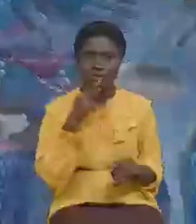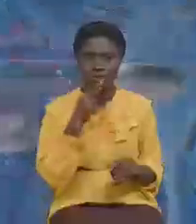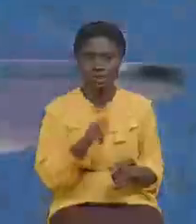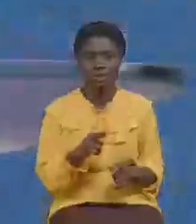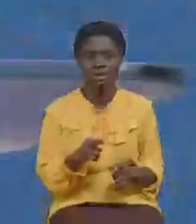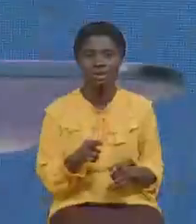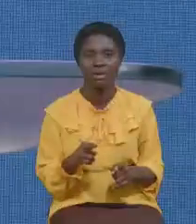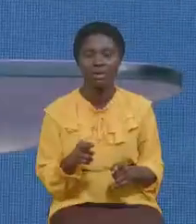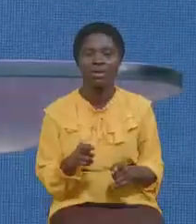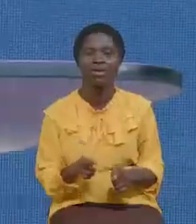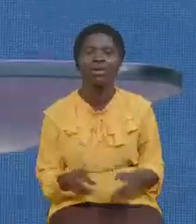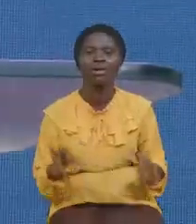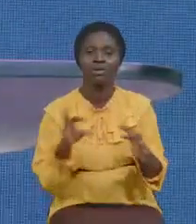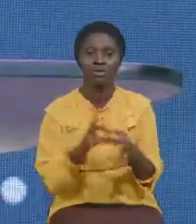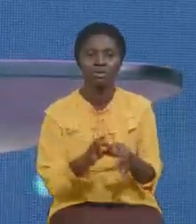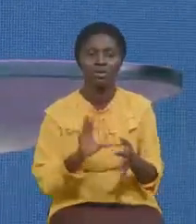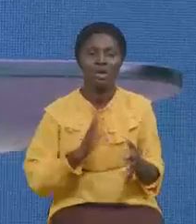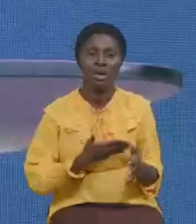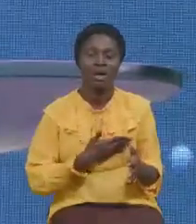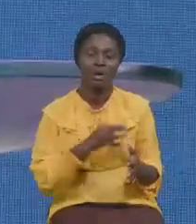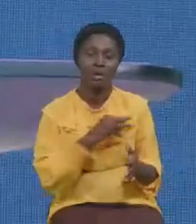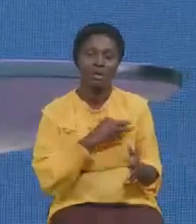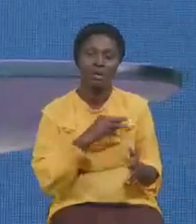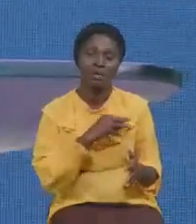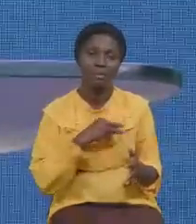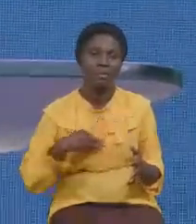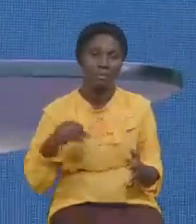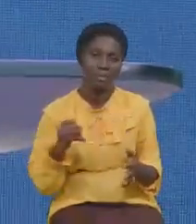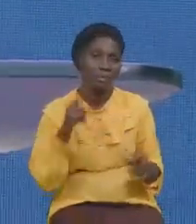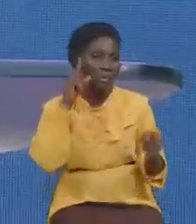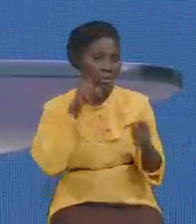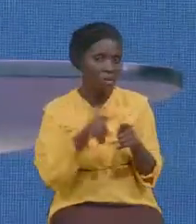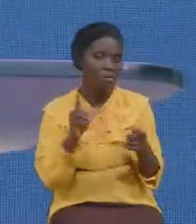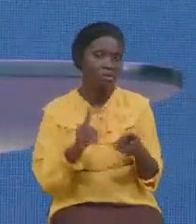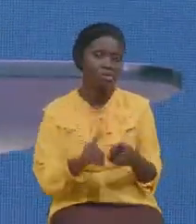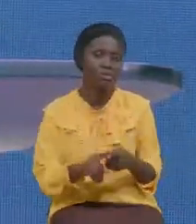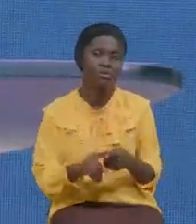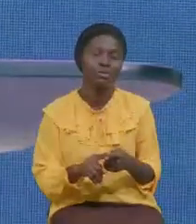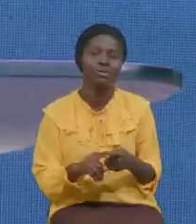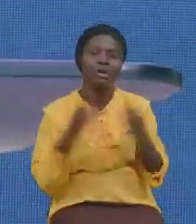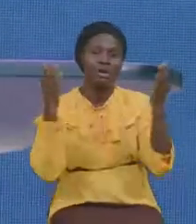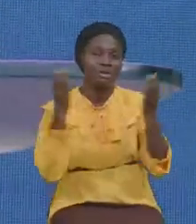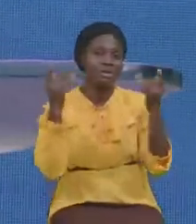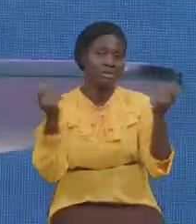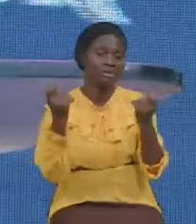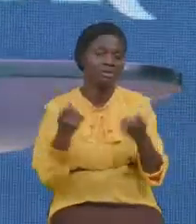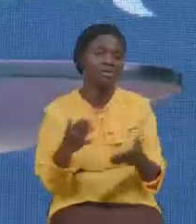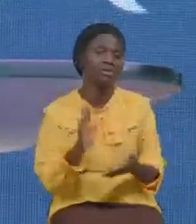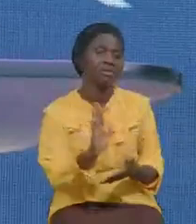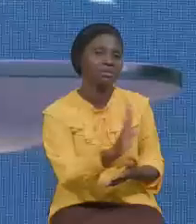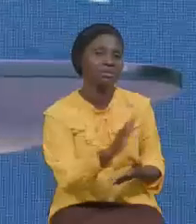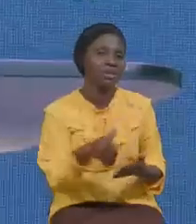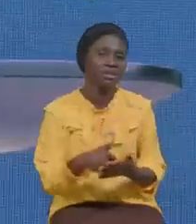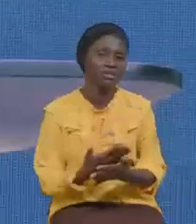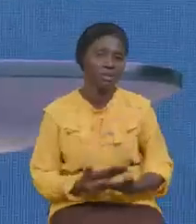brethren celebrating their new birth, equally we believe that as the man of God very soon is coming to minister